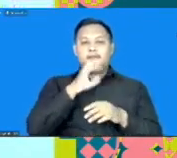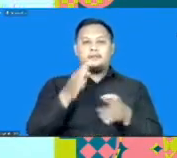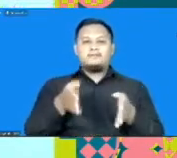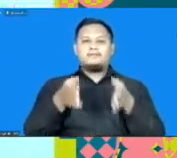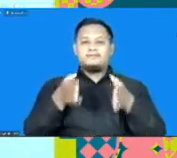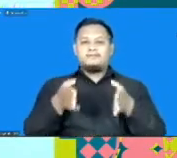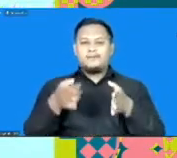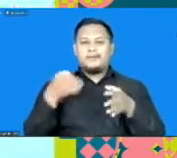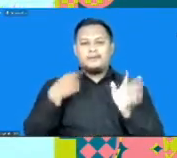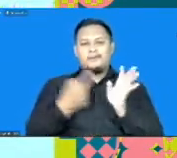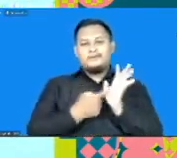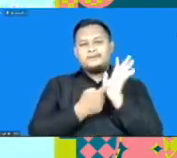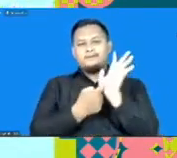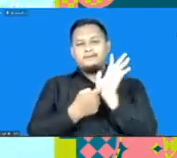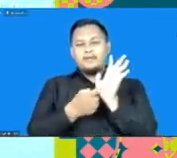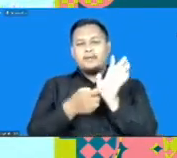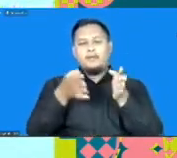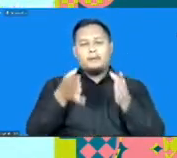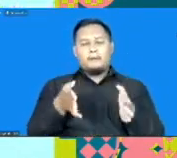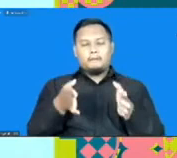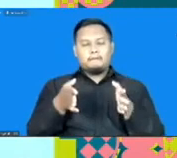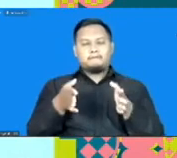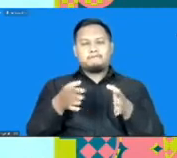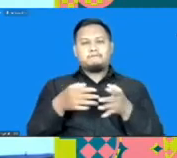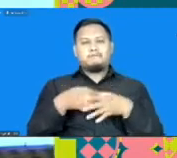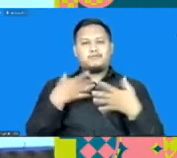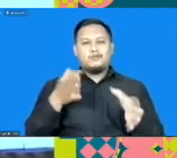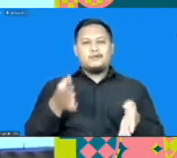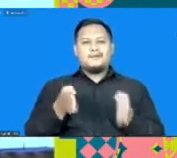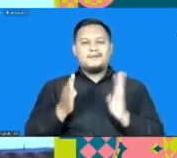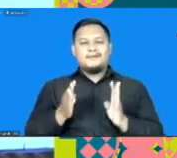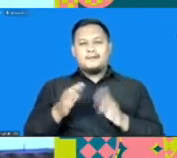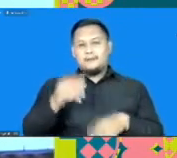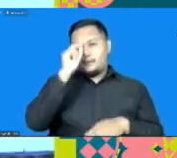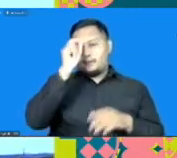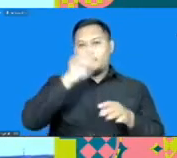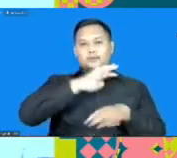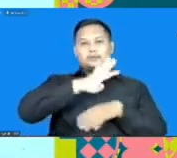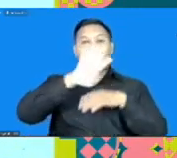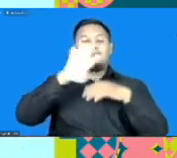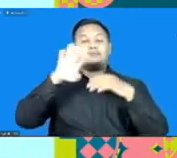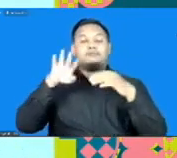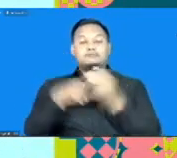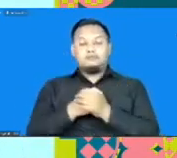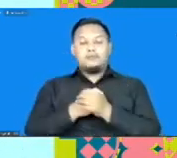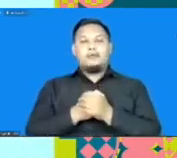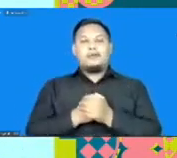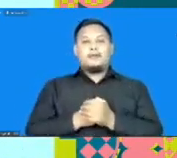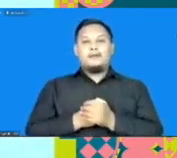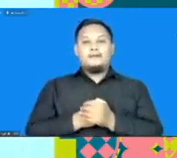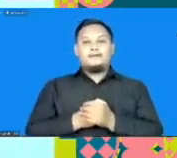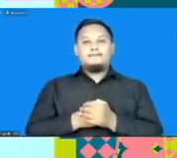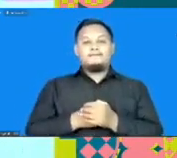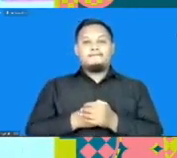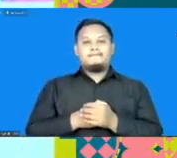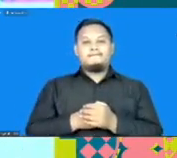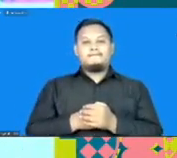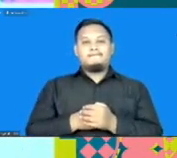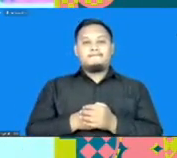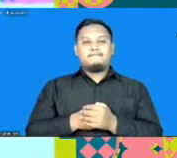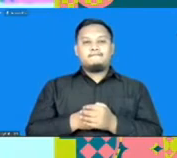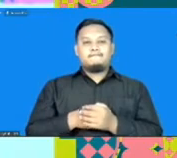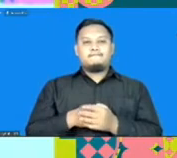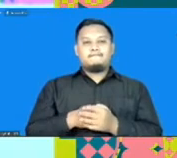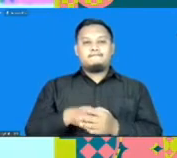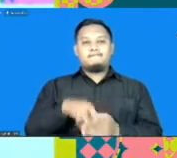has been prepared for the audience of V20 Summit, being here in Bali, or also virtually all over